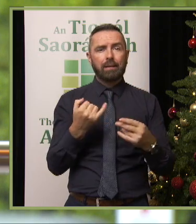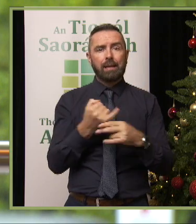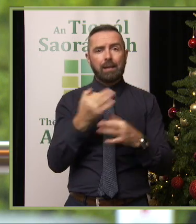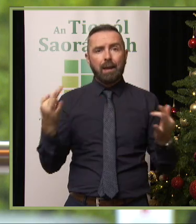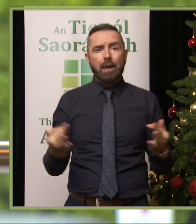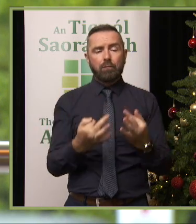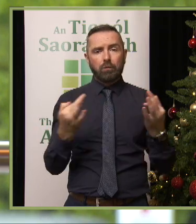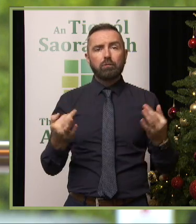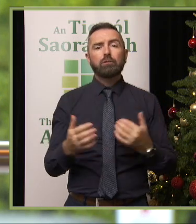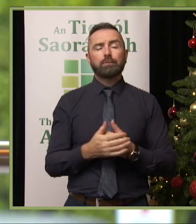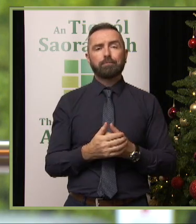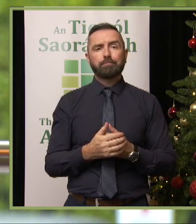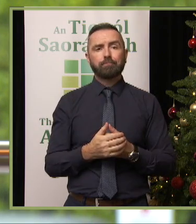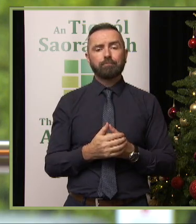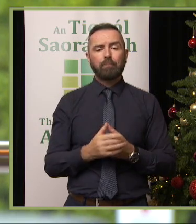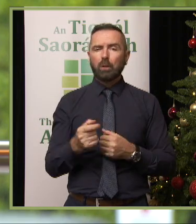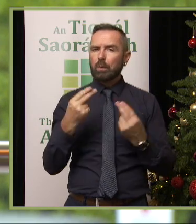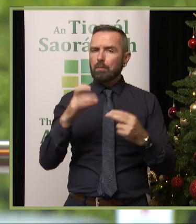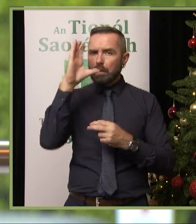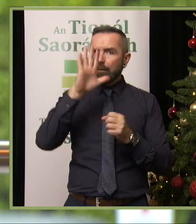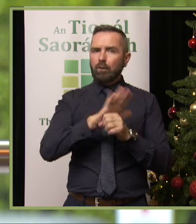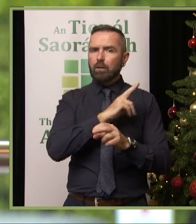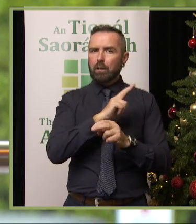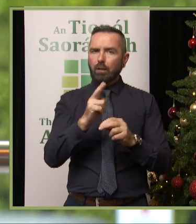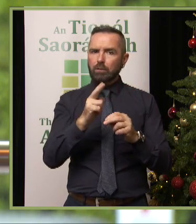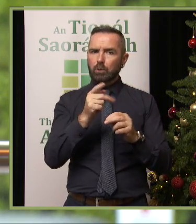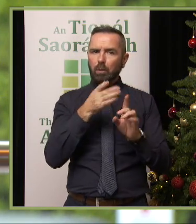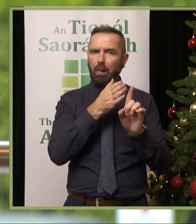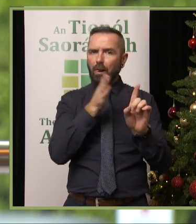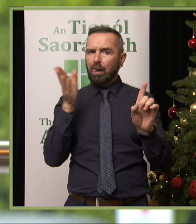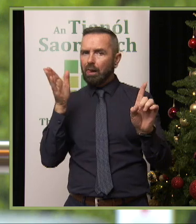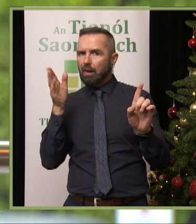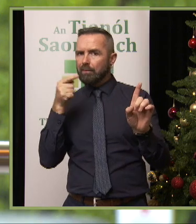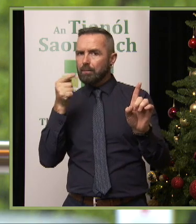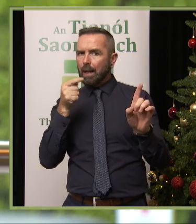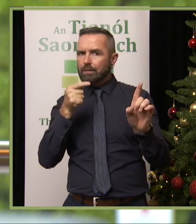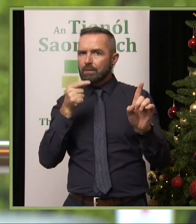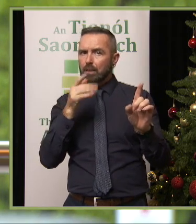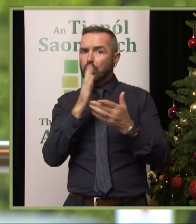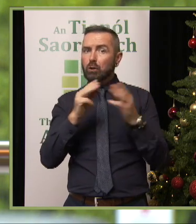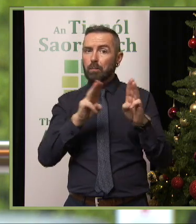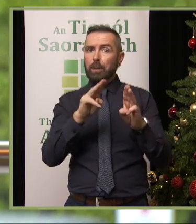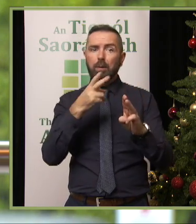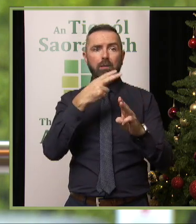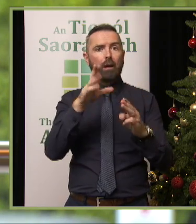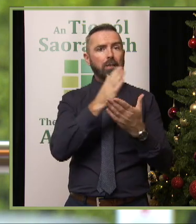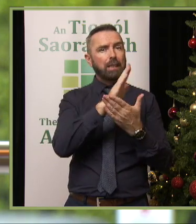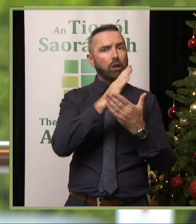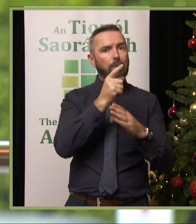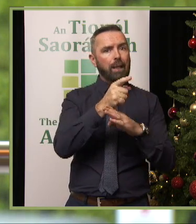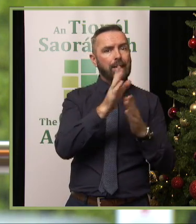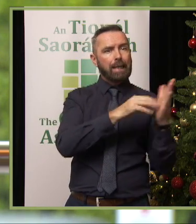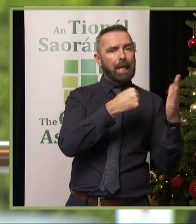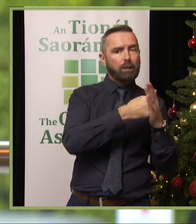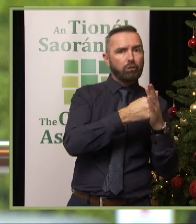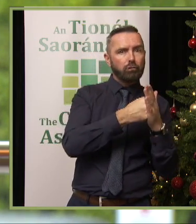agricultural landscapes, and I think you need to be careful not to overlook that point, because some people might not interpret industrial